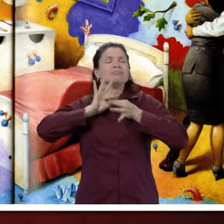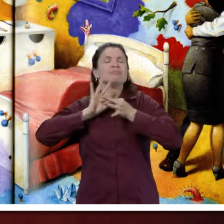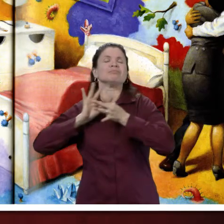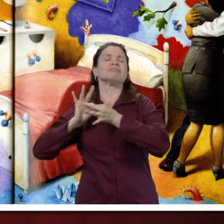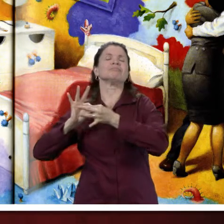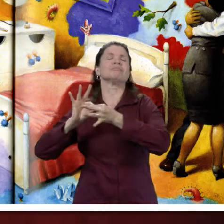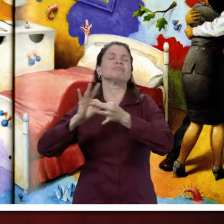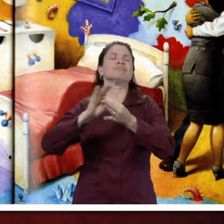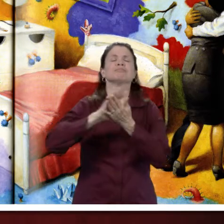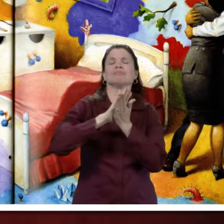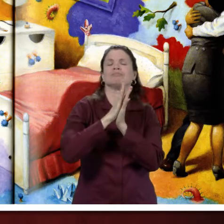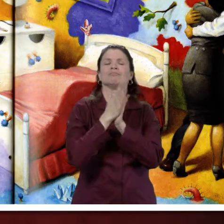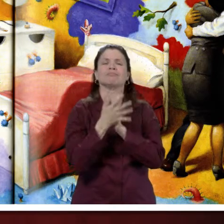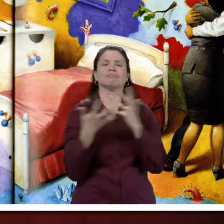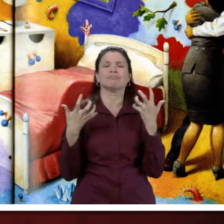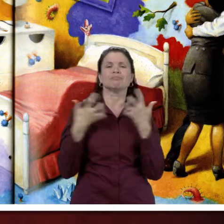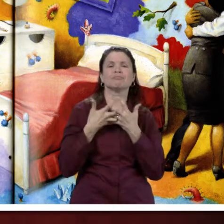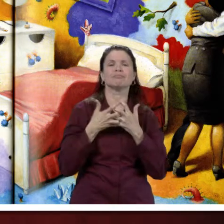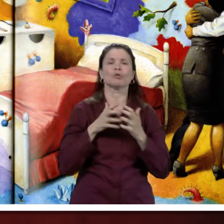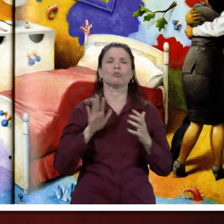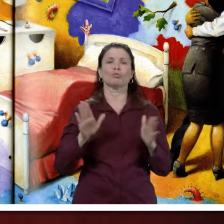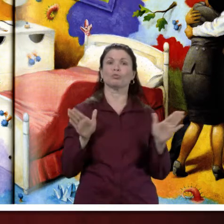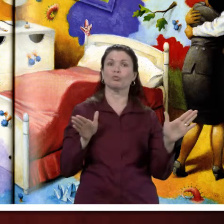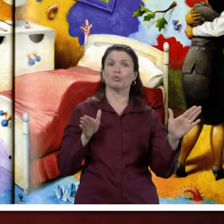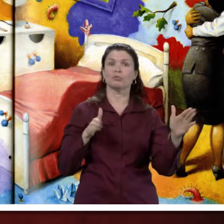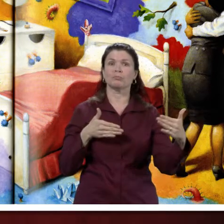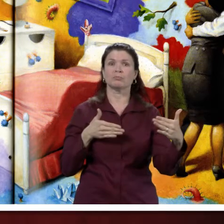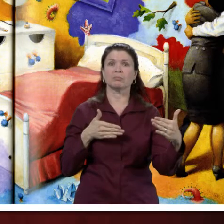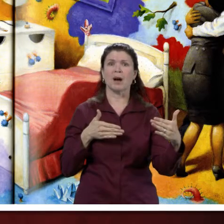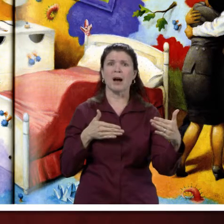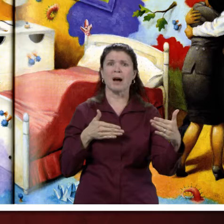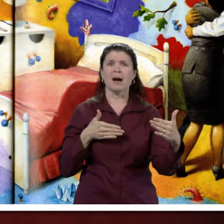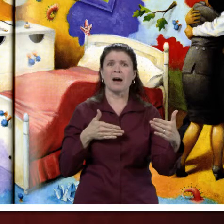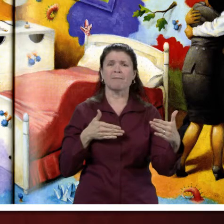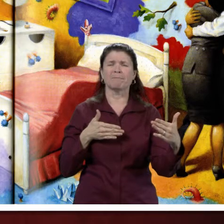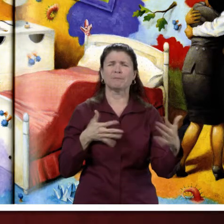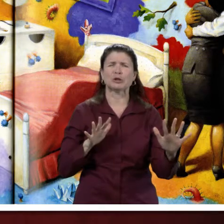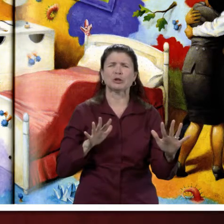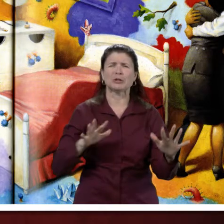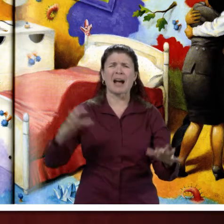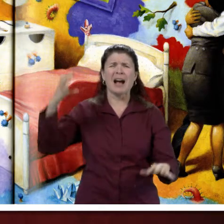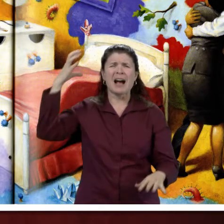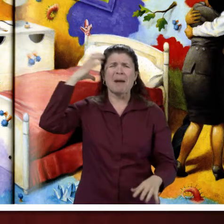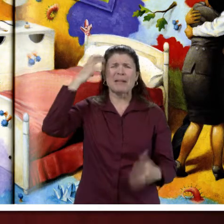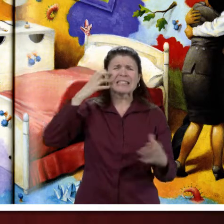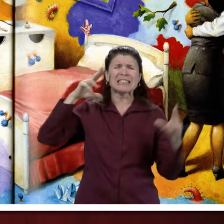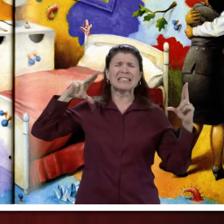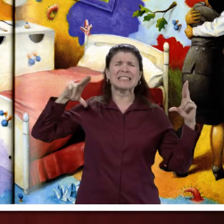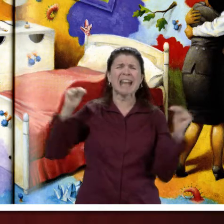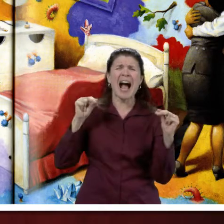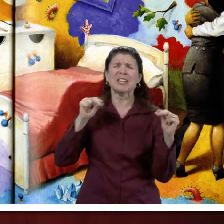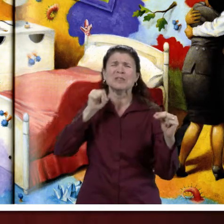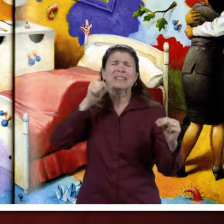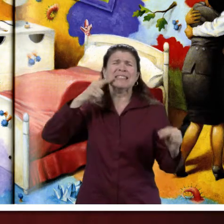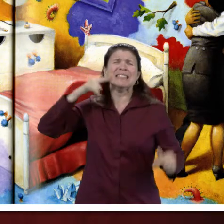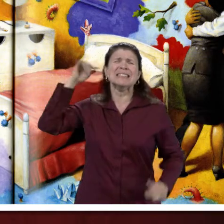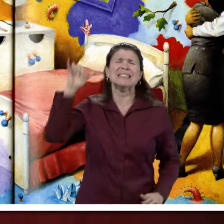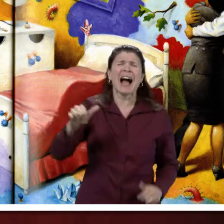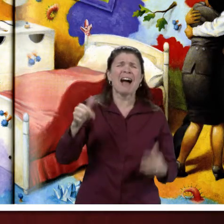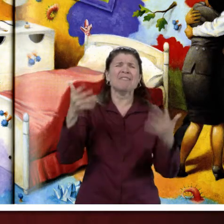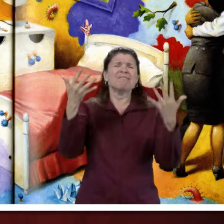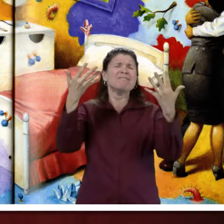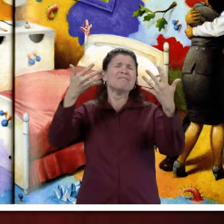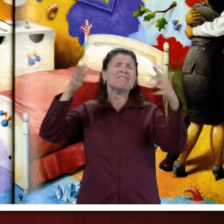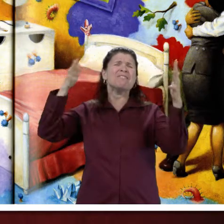she said, "breathe deeply, and become one with your room." "I wish you hadn't said that,"